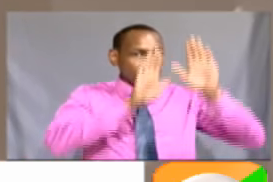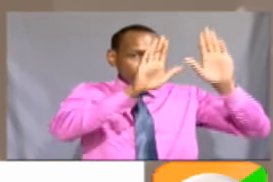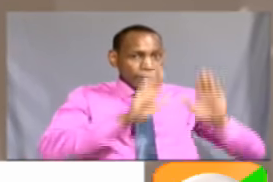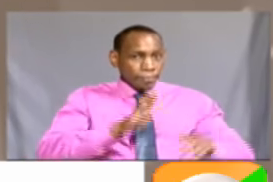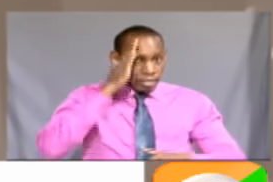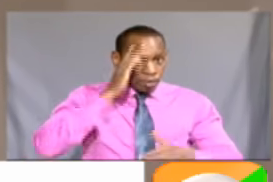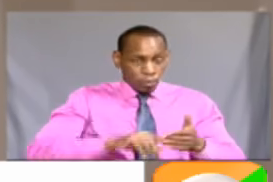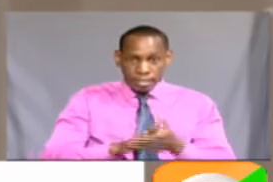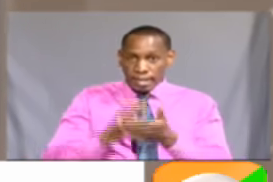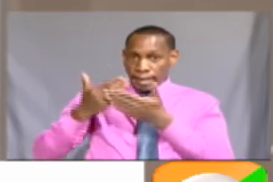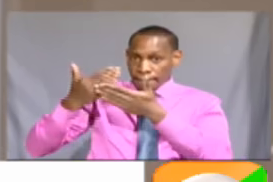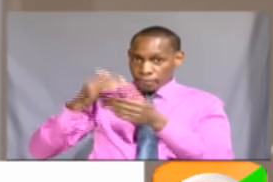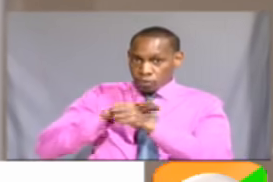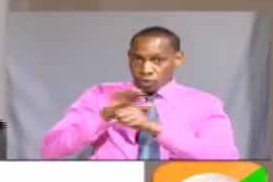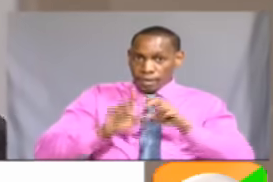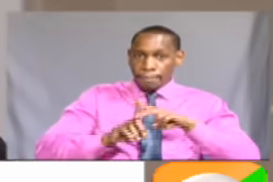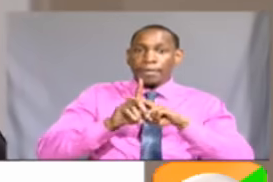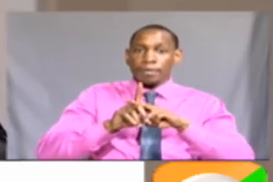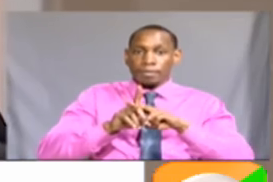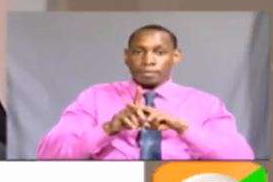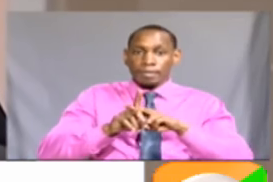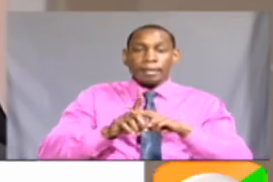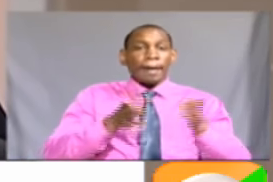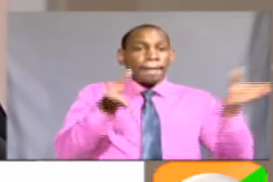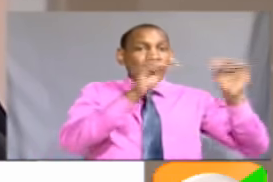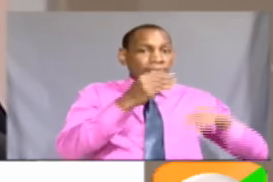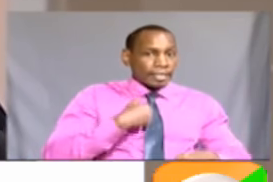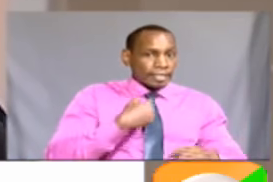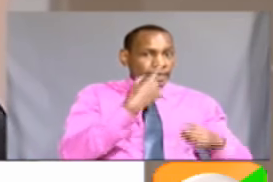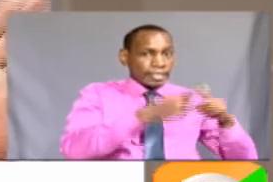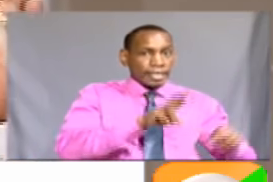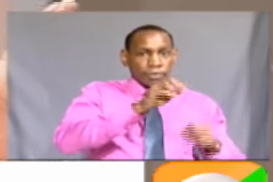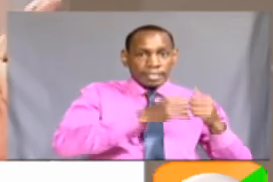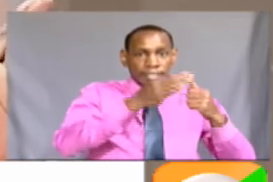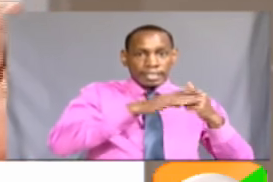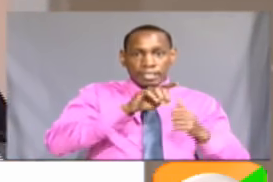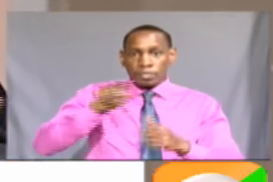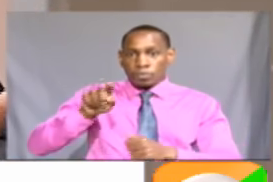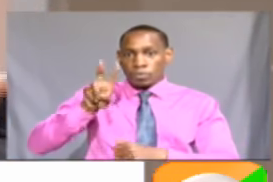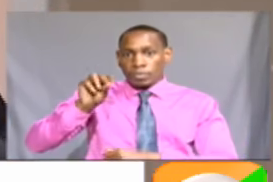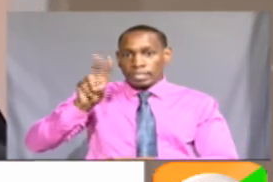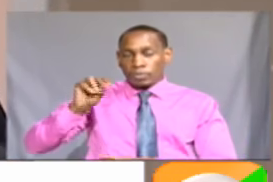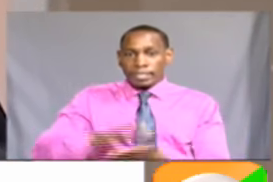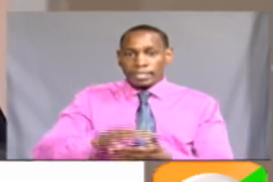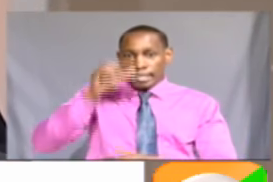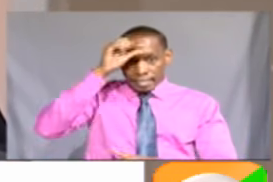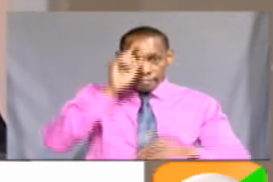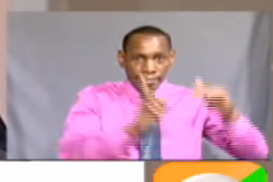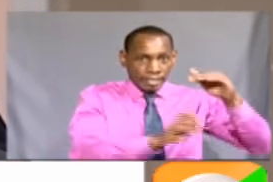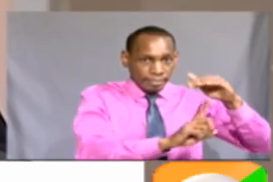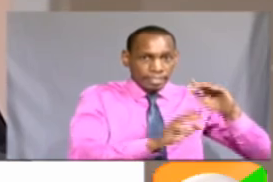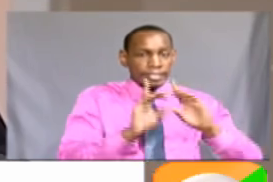that before COVID, there was a budget, the 2019-2020 mm-hmm. budget. Government